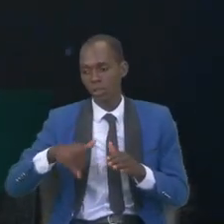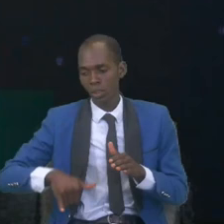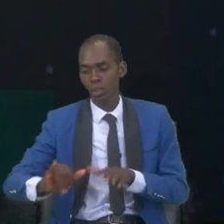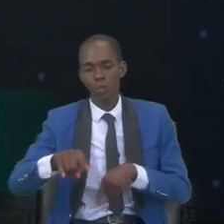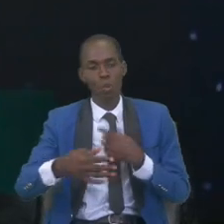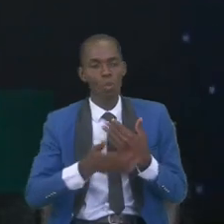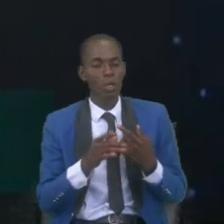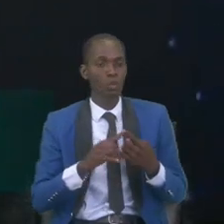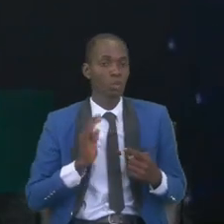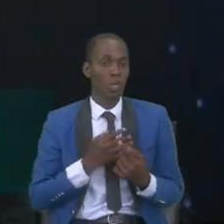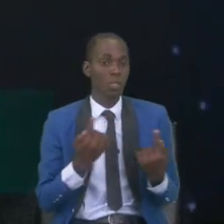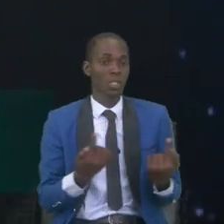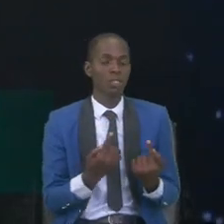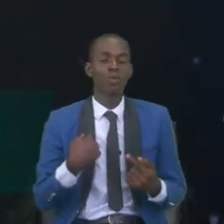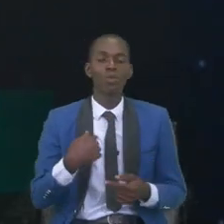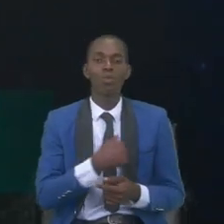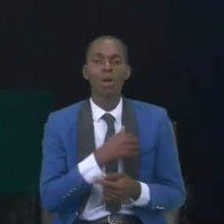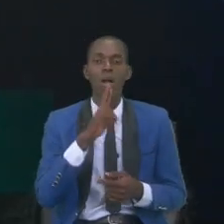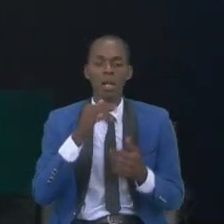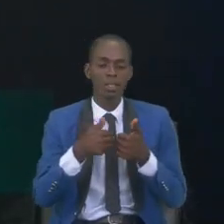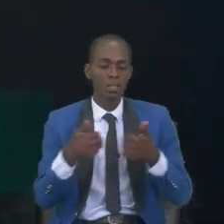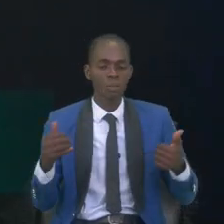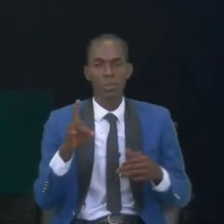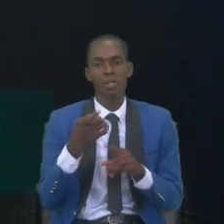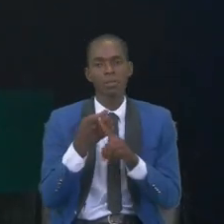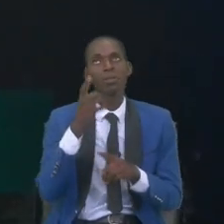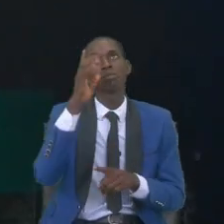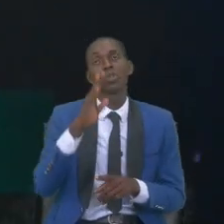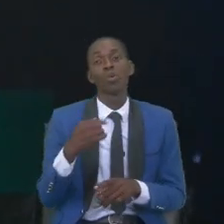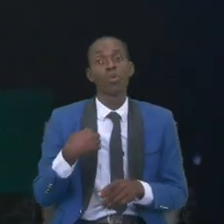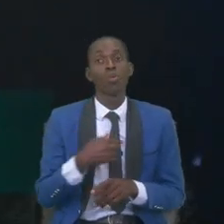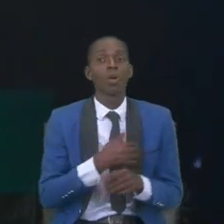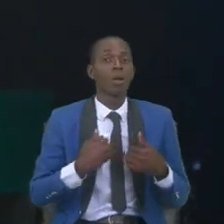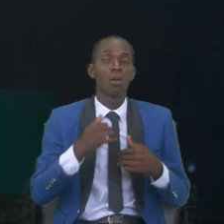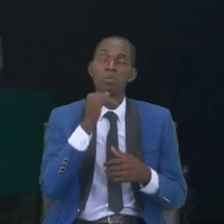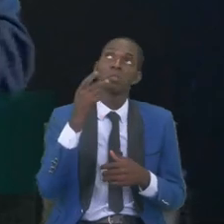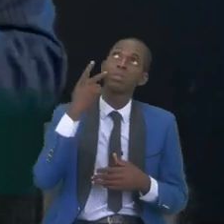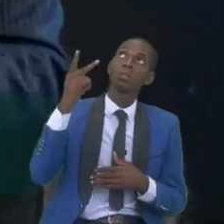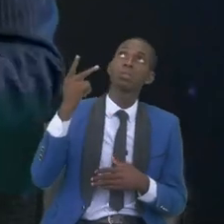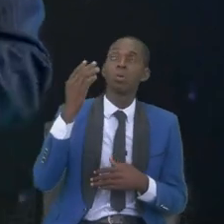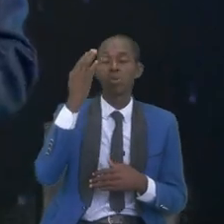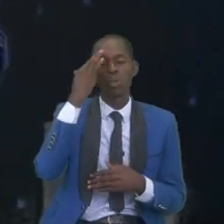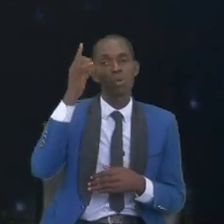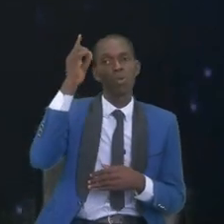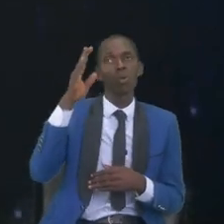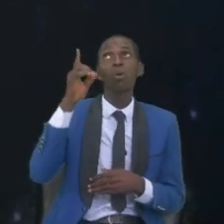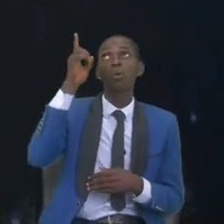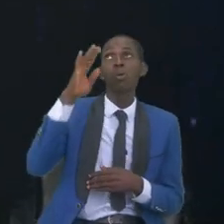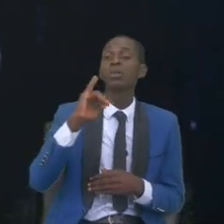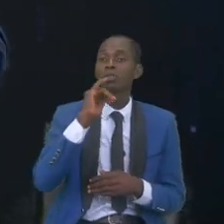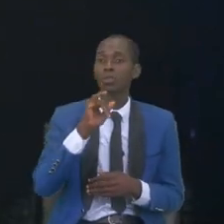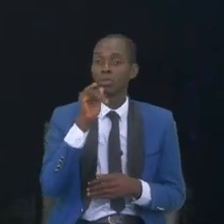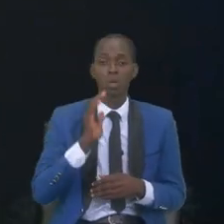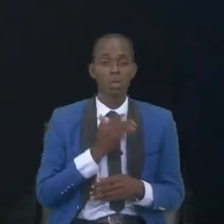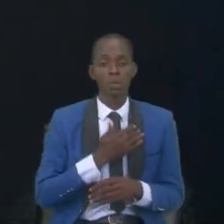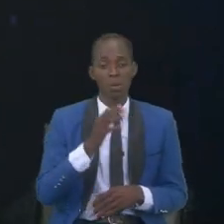we're separated from God. We have not seen God. We have not known God. God is not our Father. We are not the children